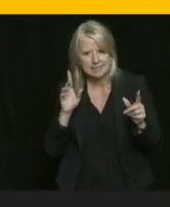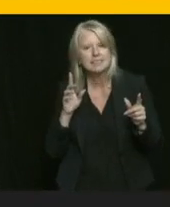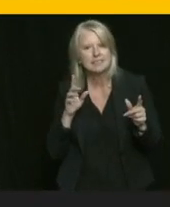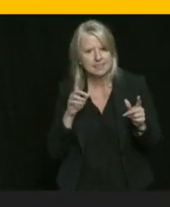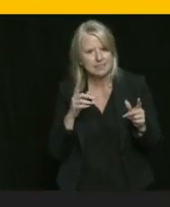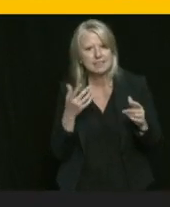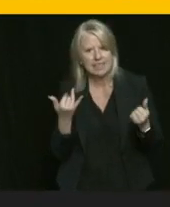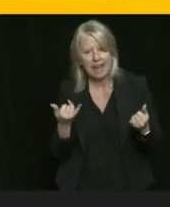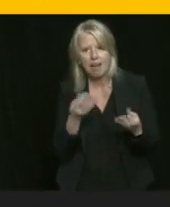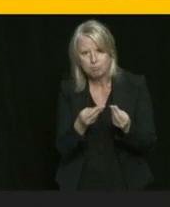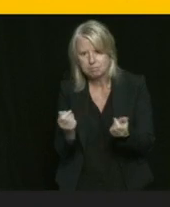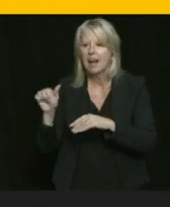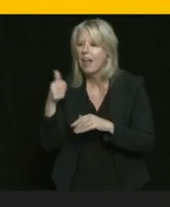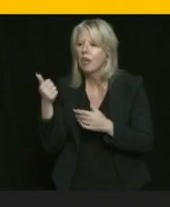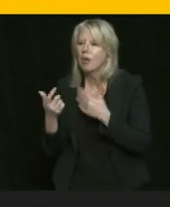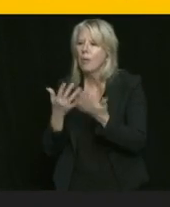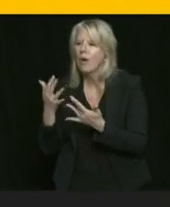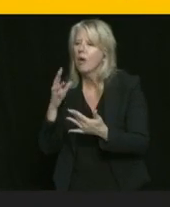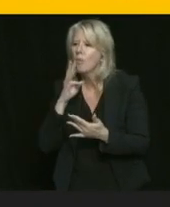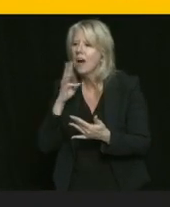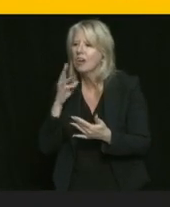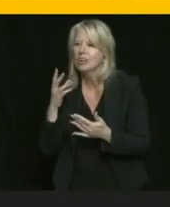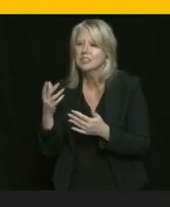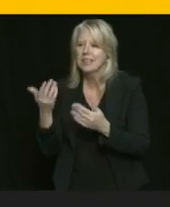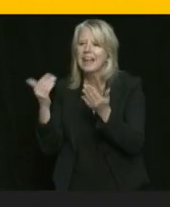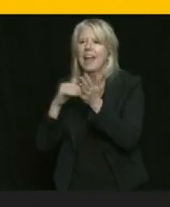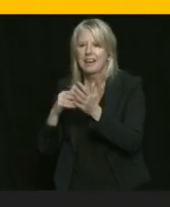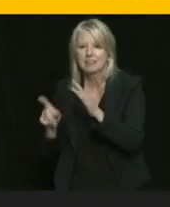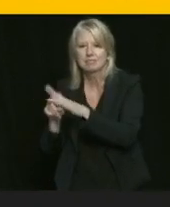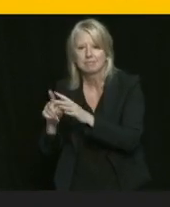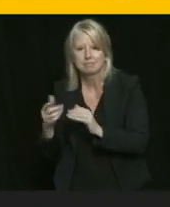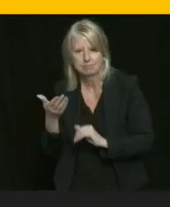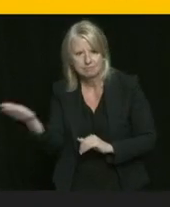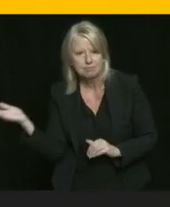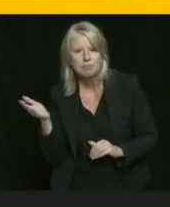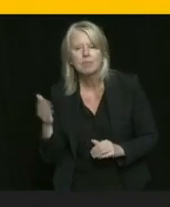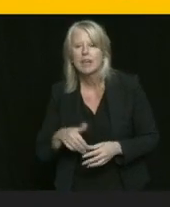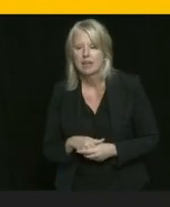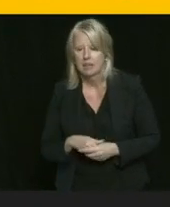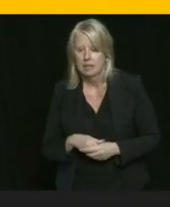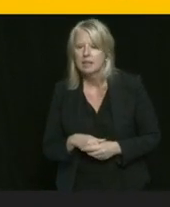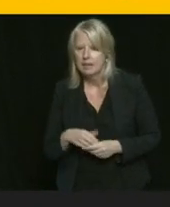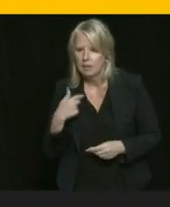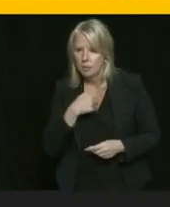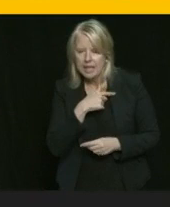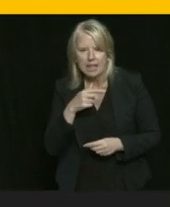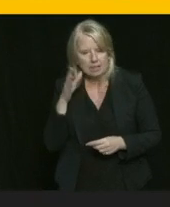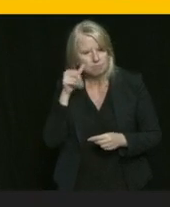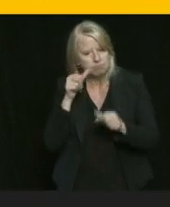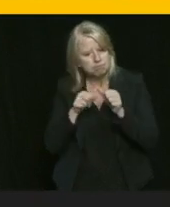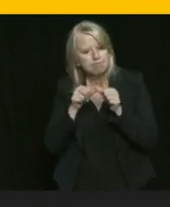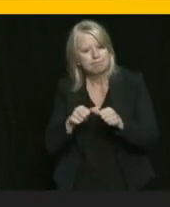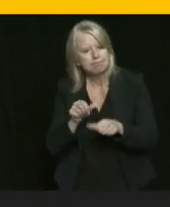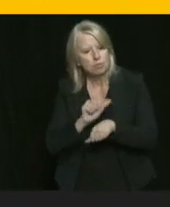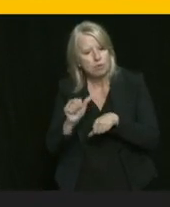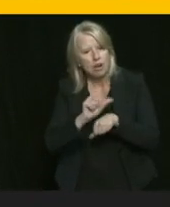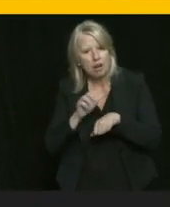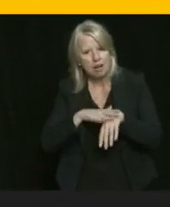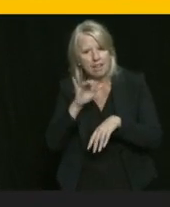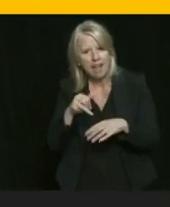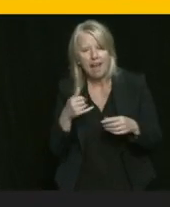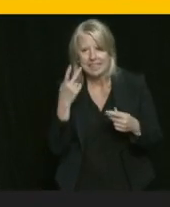but always the advisories from coming in. This is something we have worked diligently on and seen significant